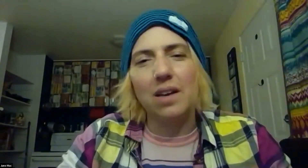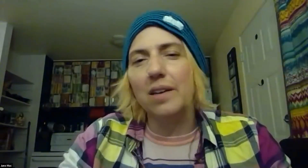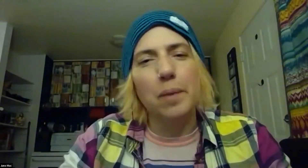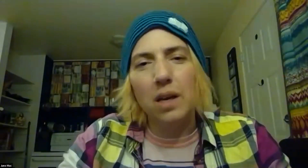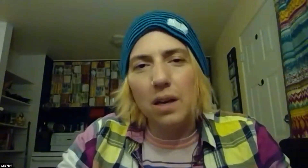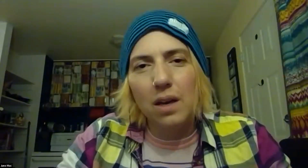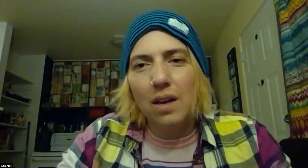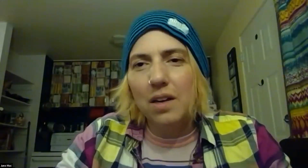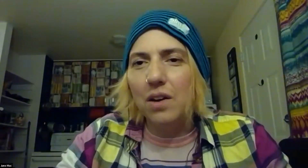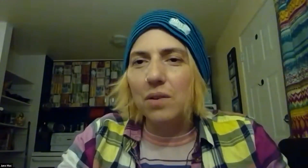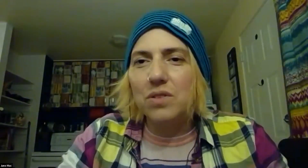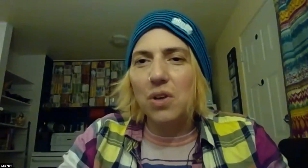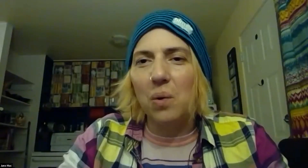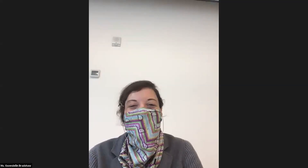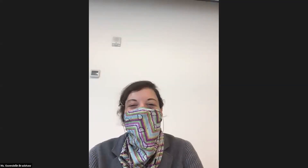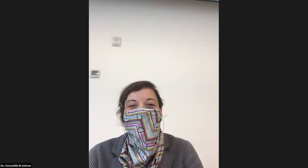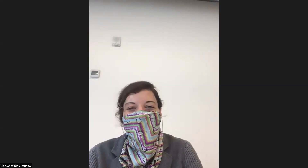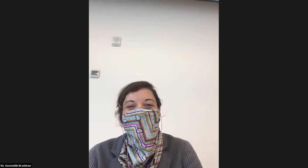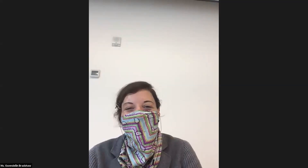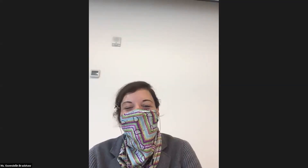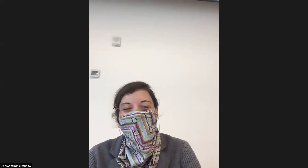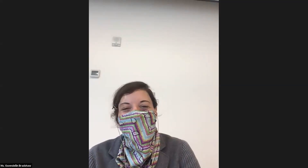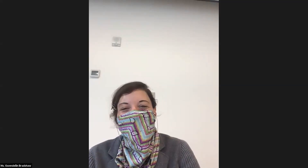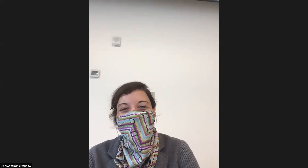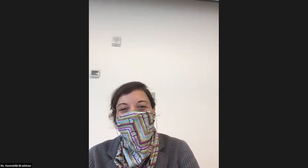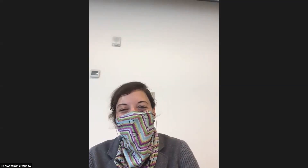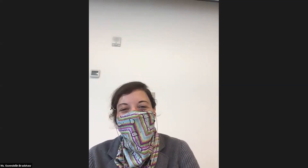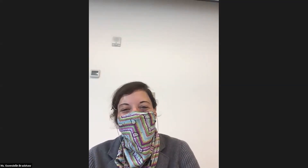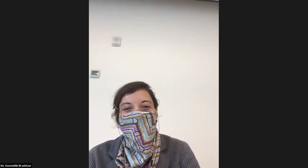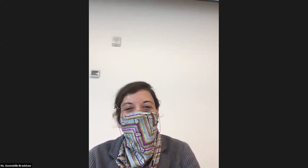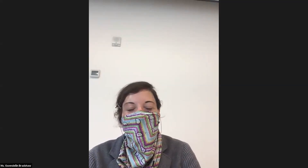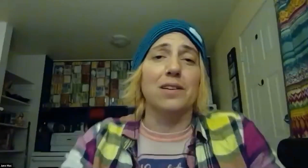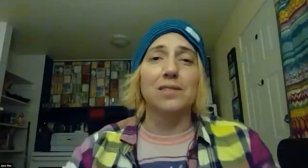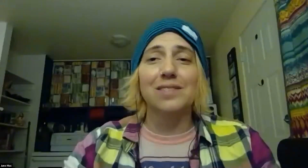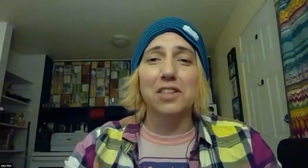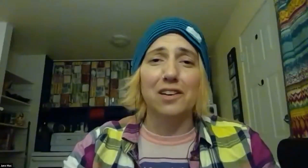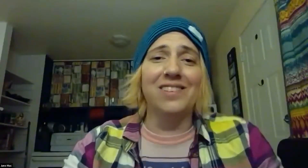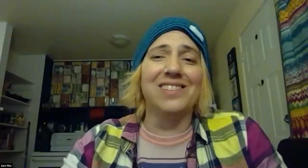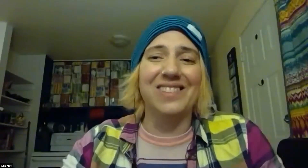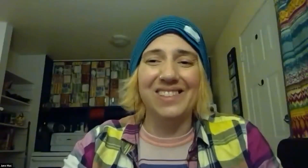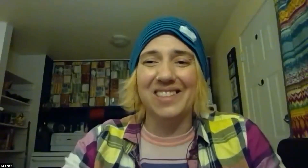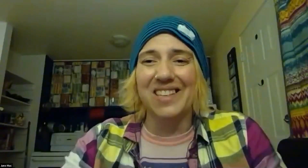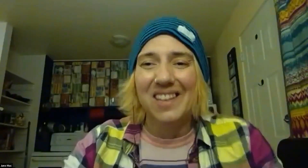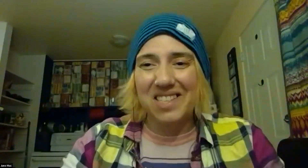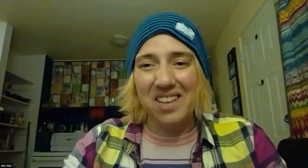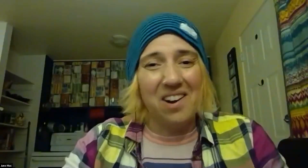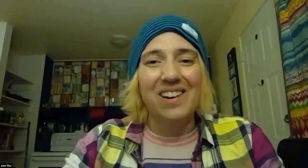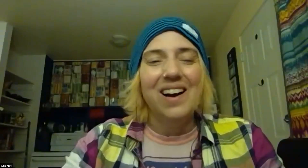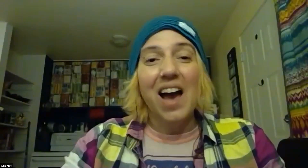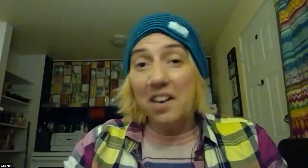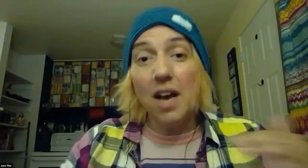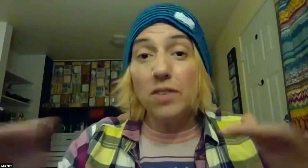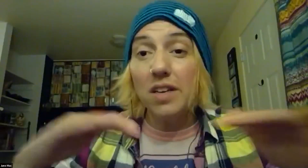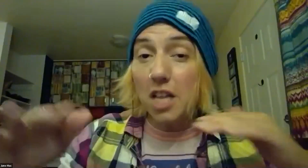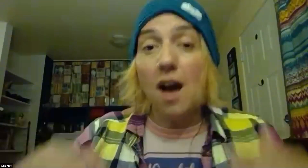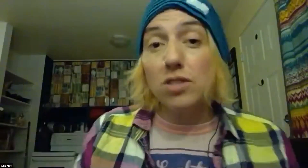basically like getting committed, so we handle this a lot better. I'm thriving, Yahoo! So,